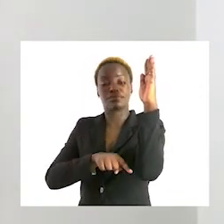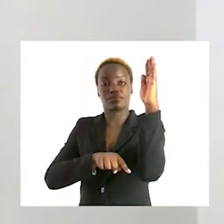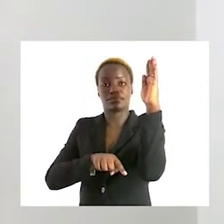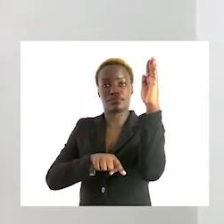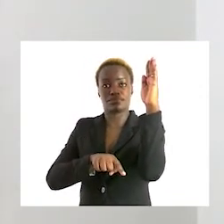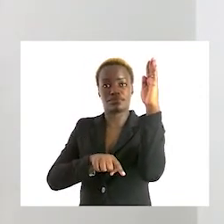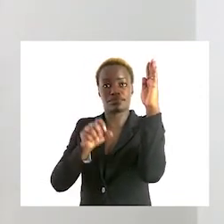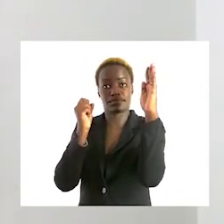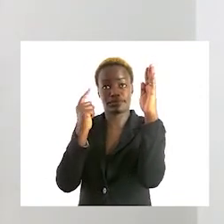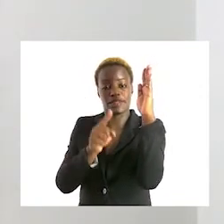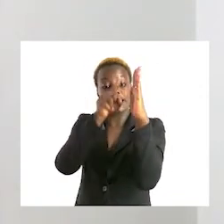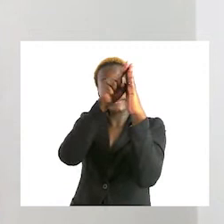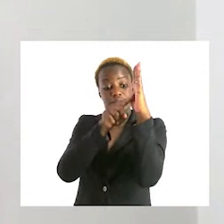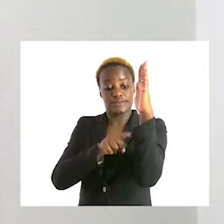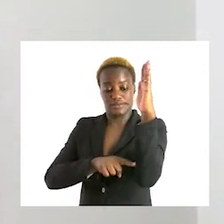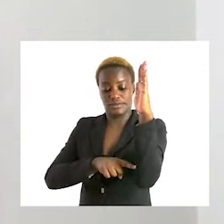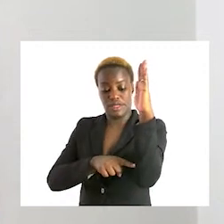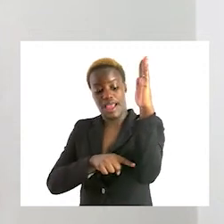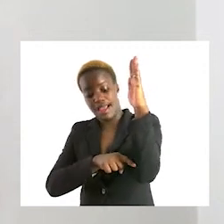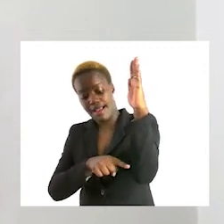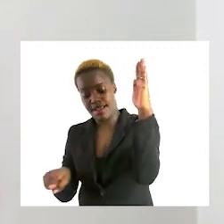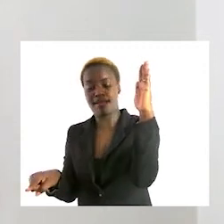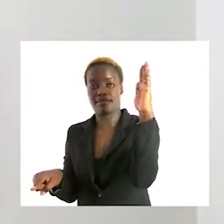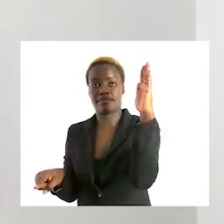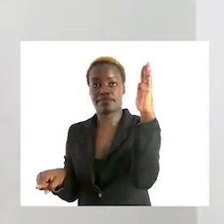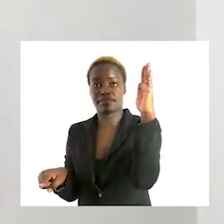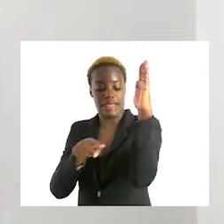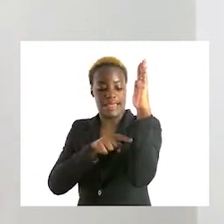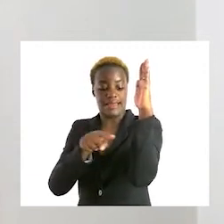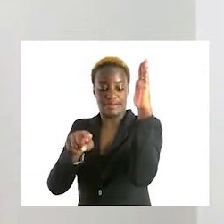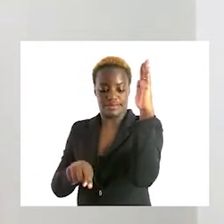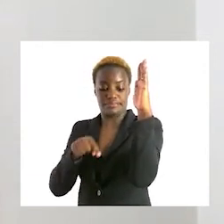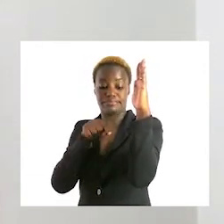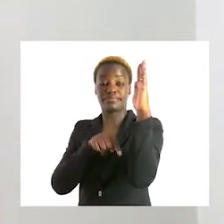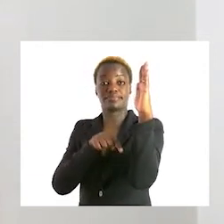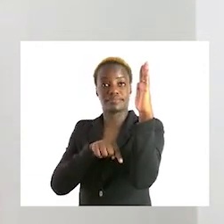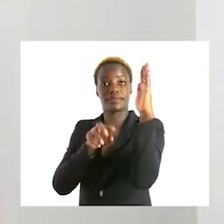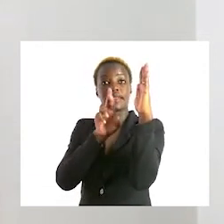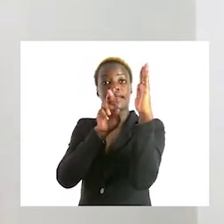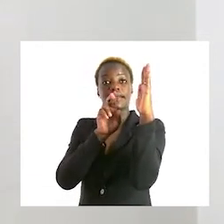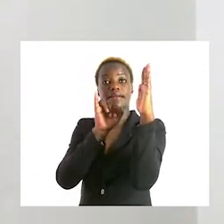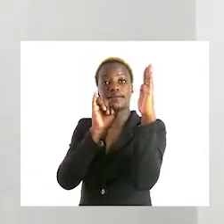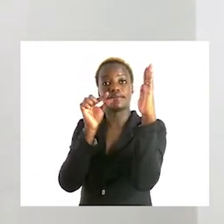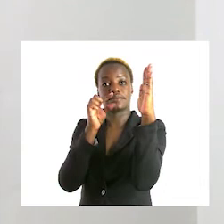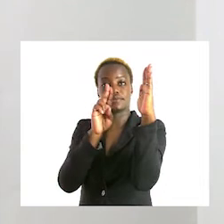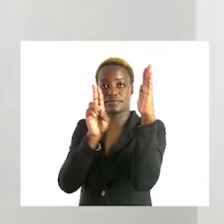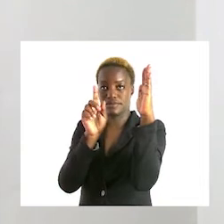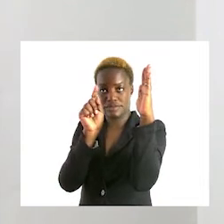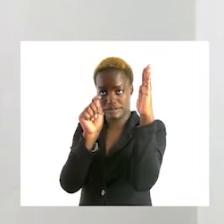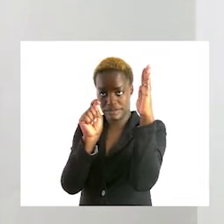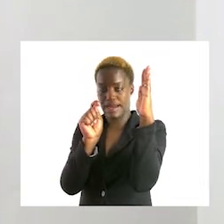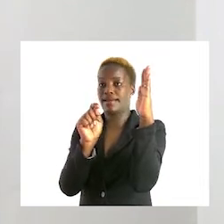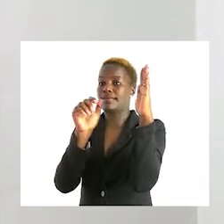your left, the horizontal one. And here at the corner or here at the circle inside, it should form a